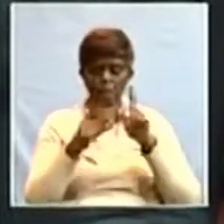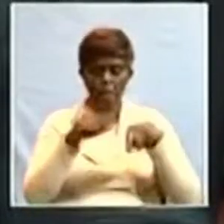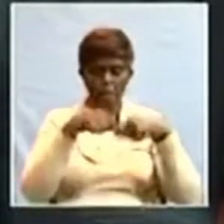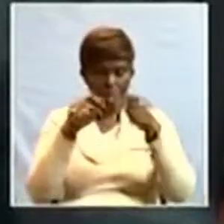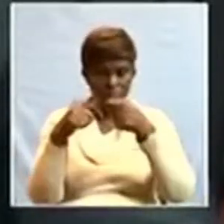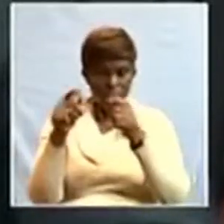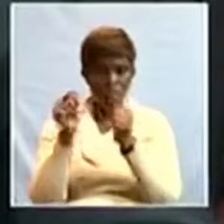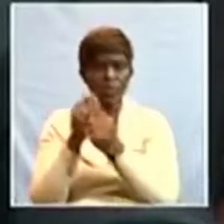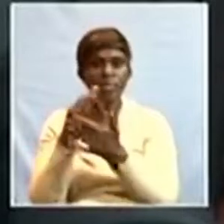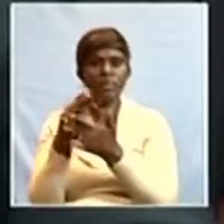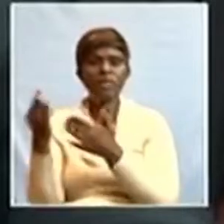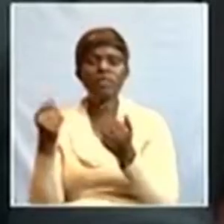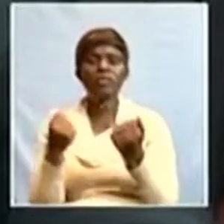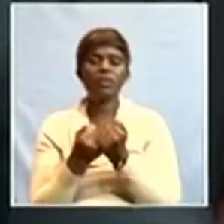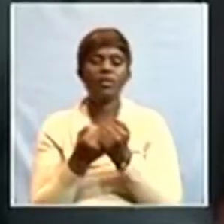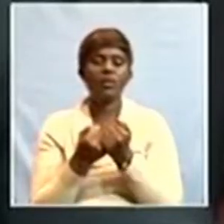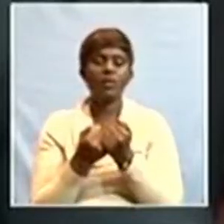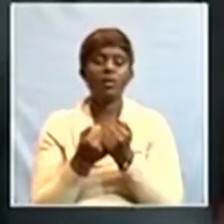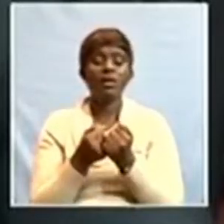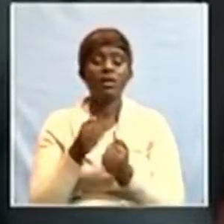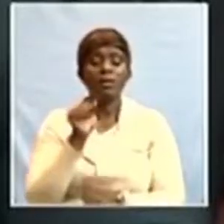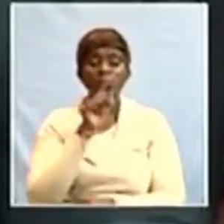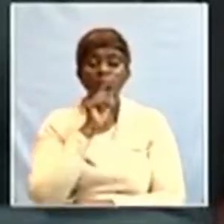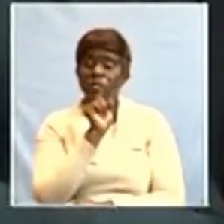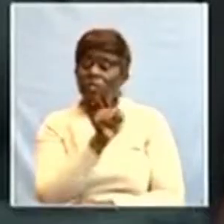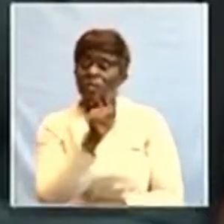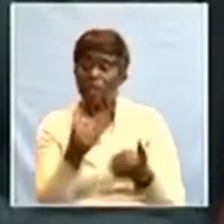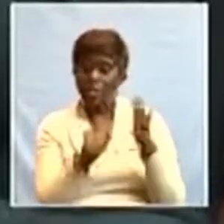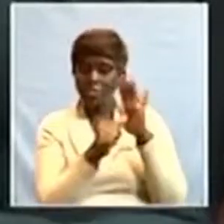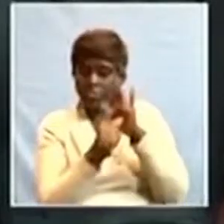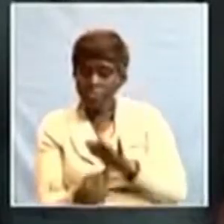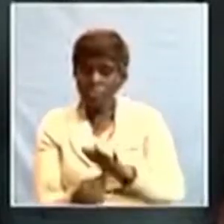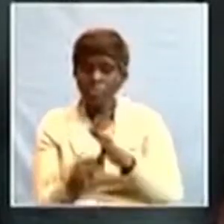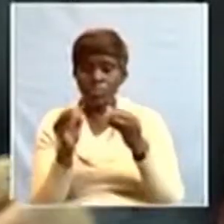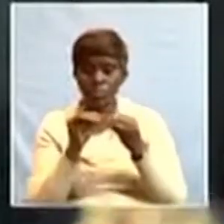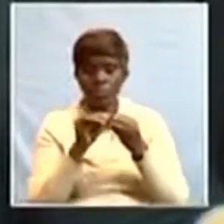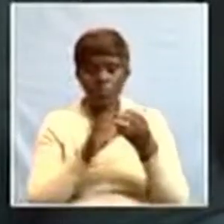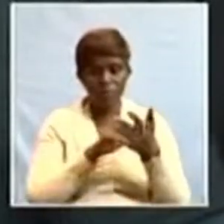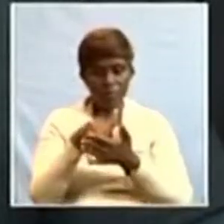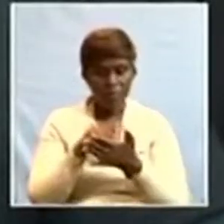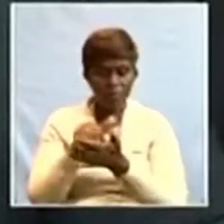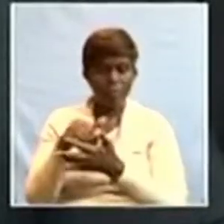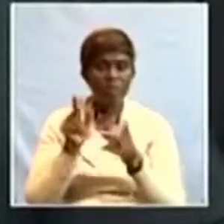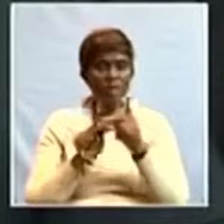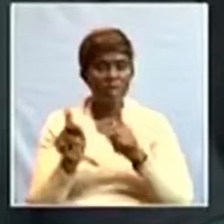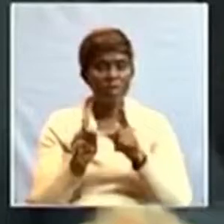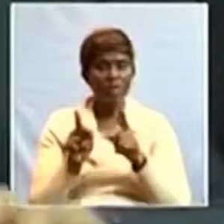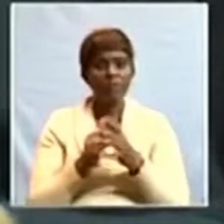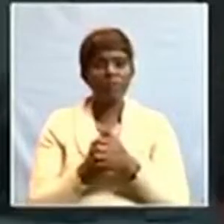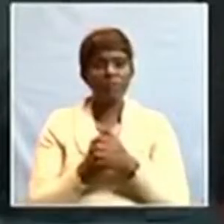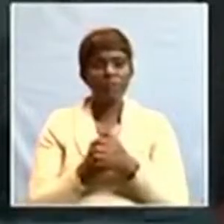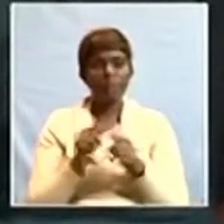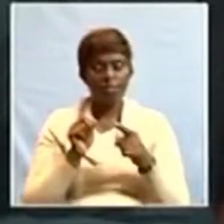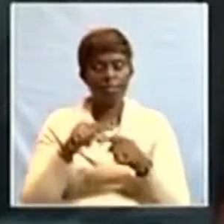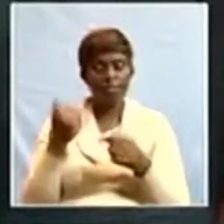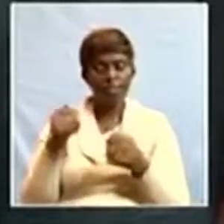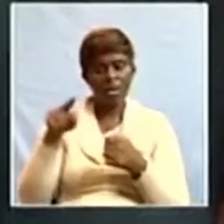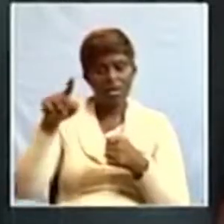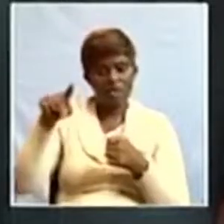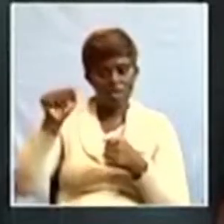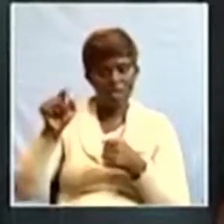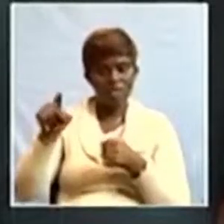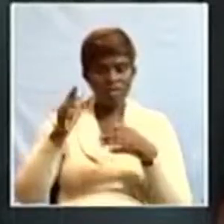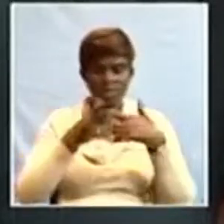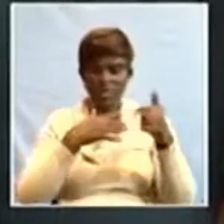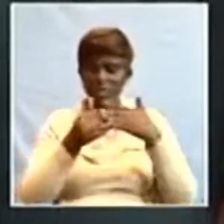with inputs, of course depriving our vulnerable citizens. Controlling officer, the simple